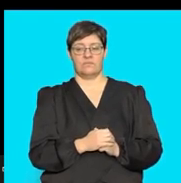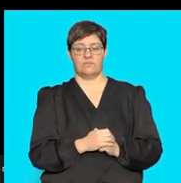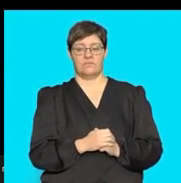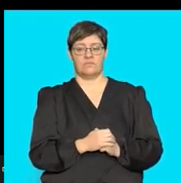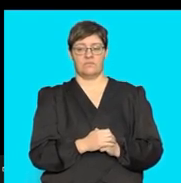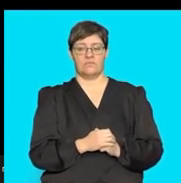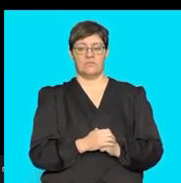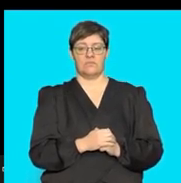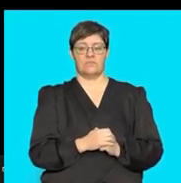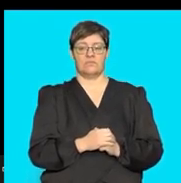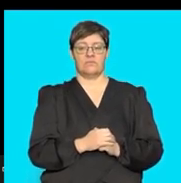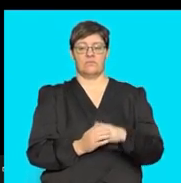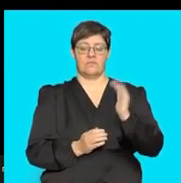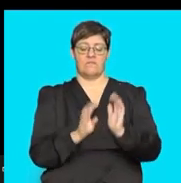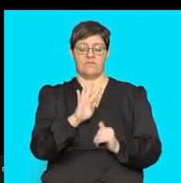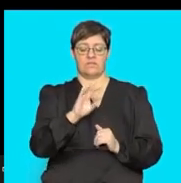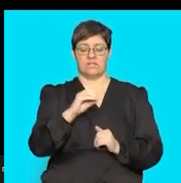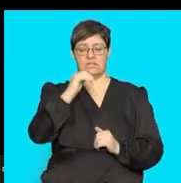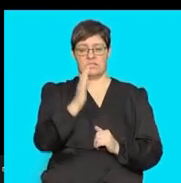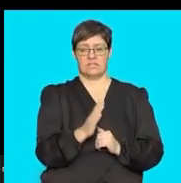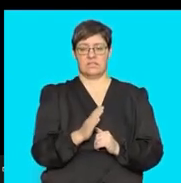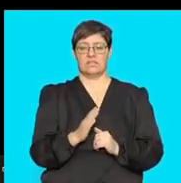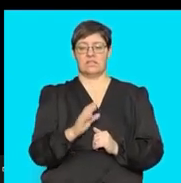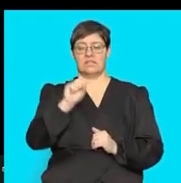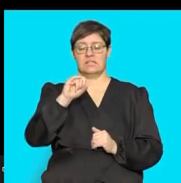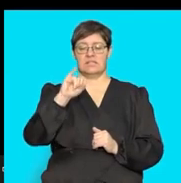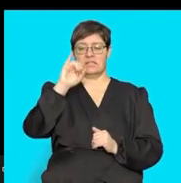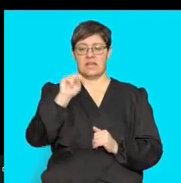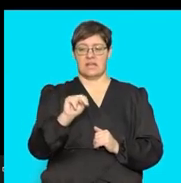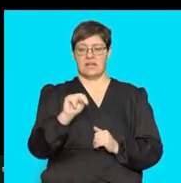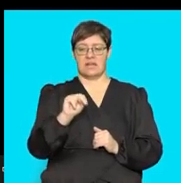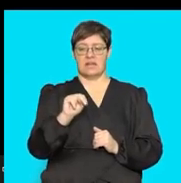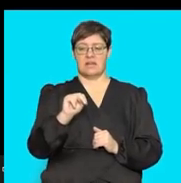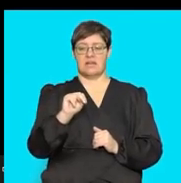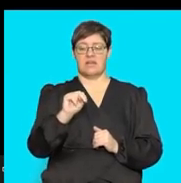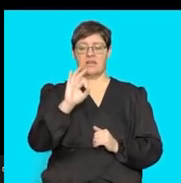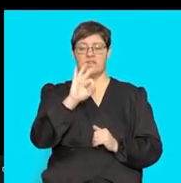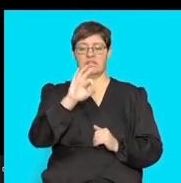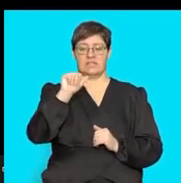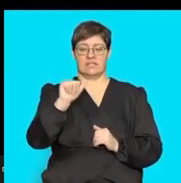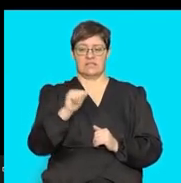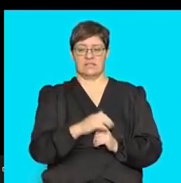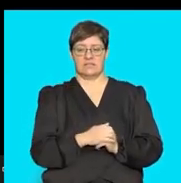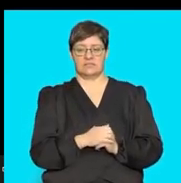times 44 times 40 times sine of